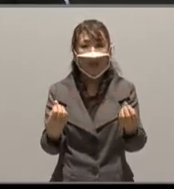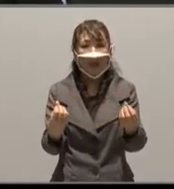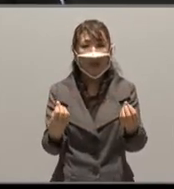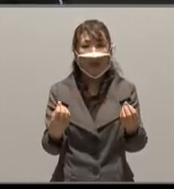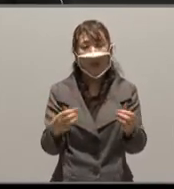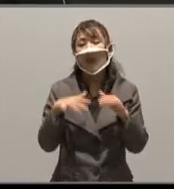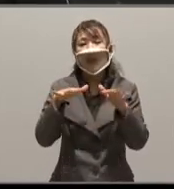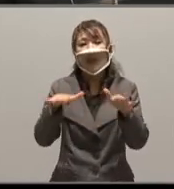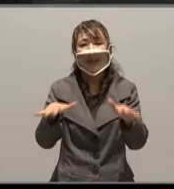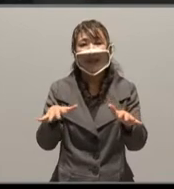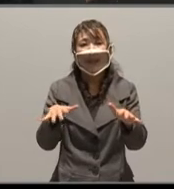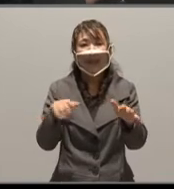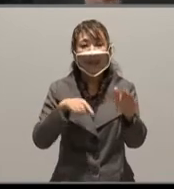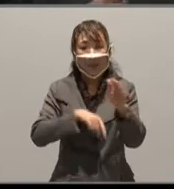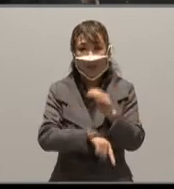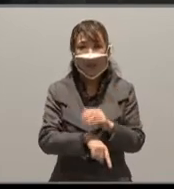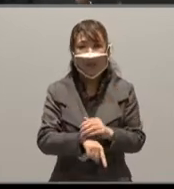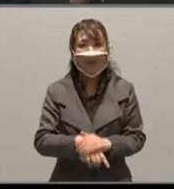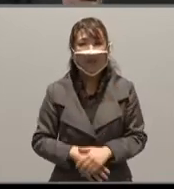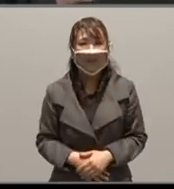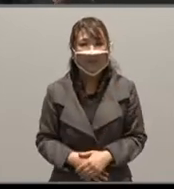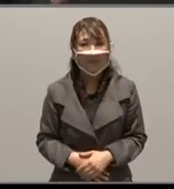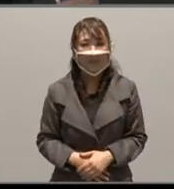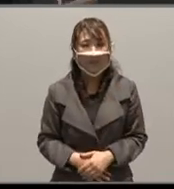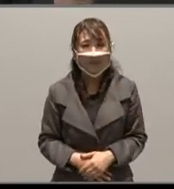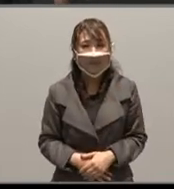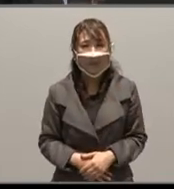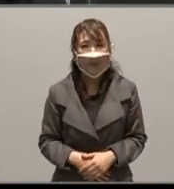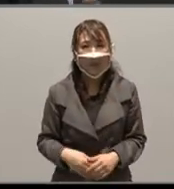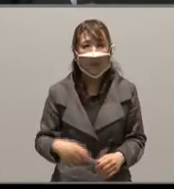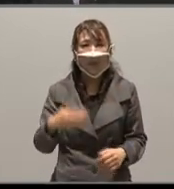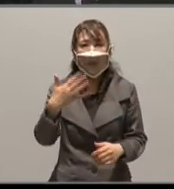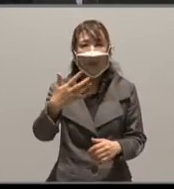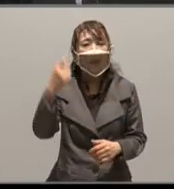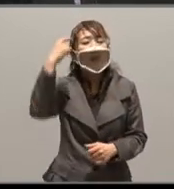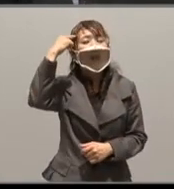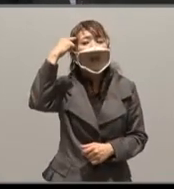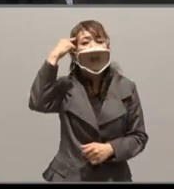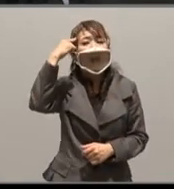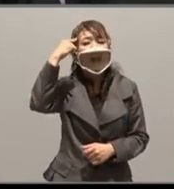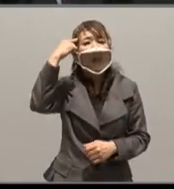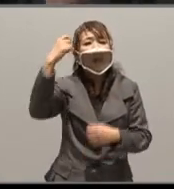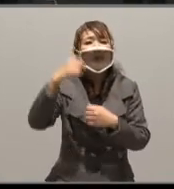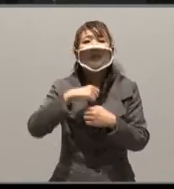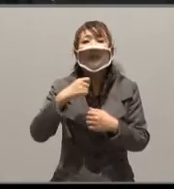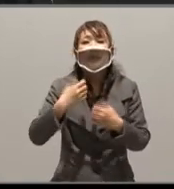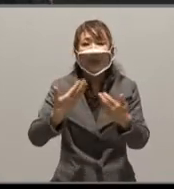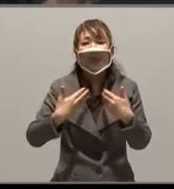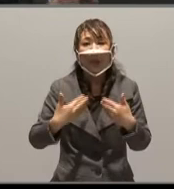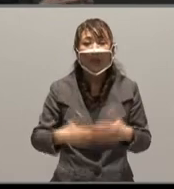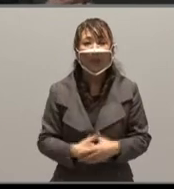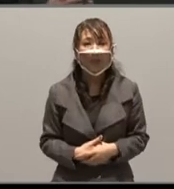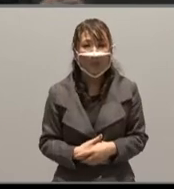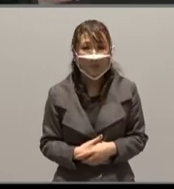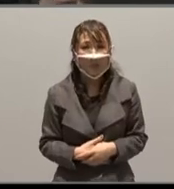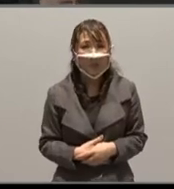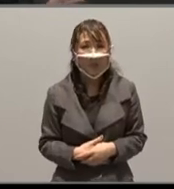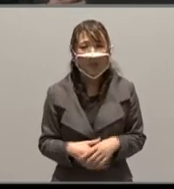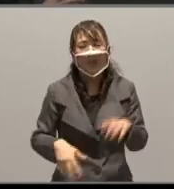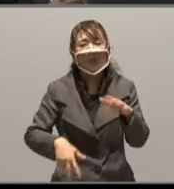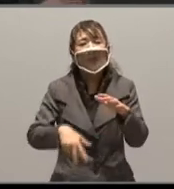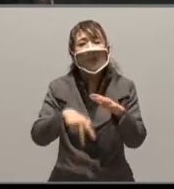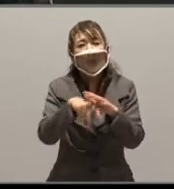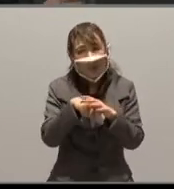word and it was registered as a trademark in the United States. Forest bathing works by stimulating the five senses.